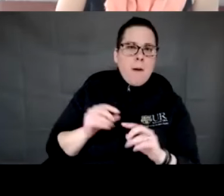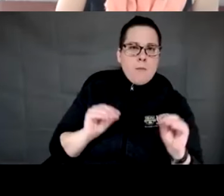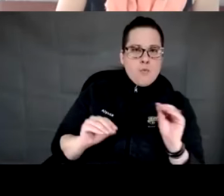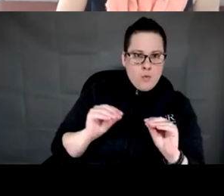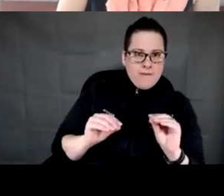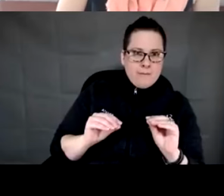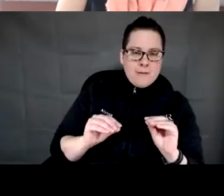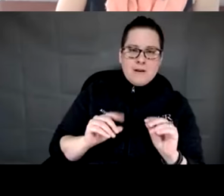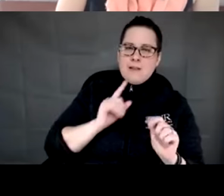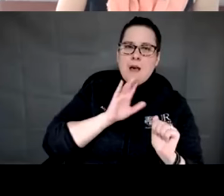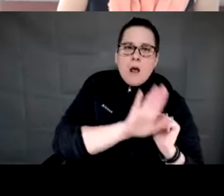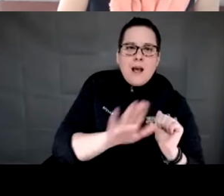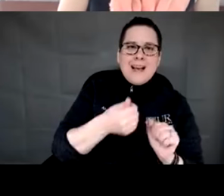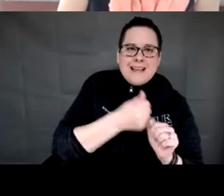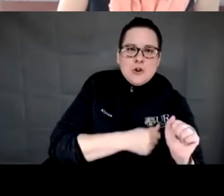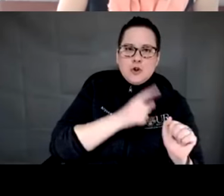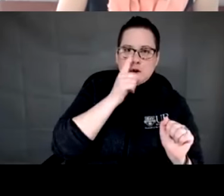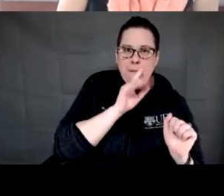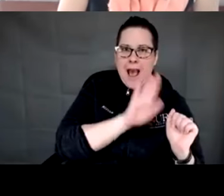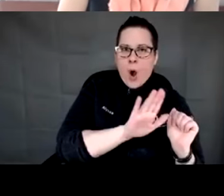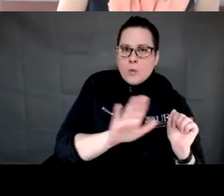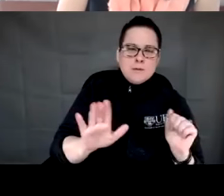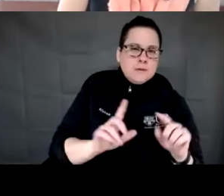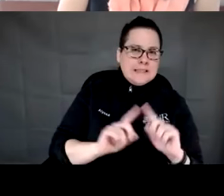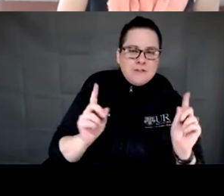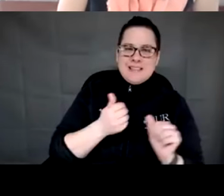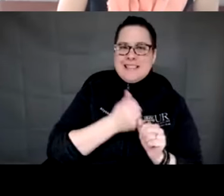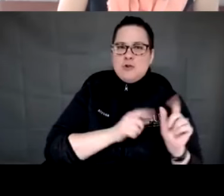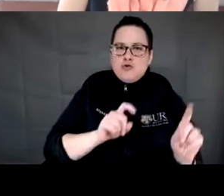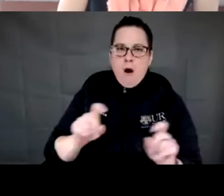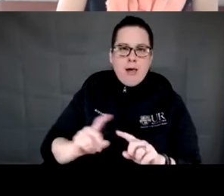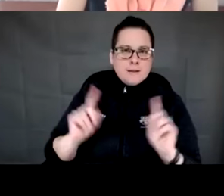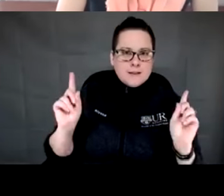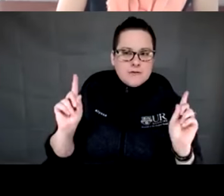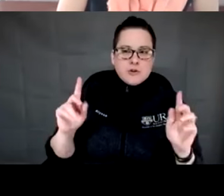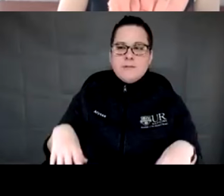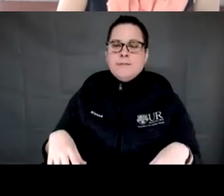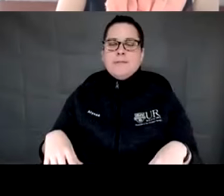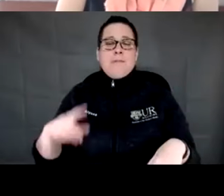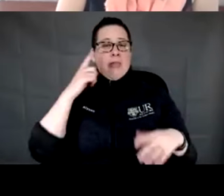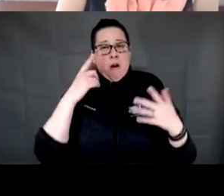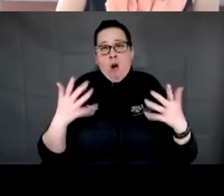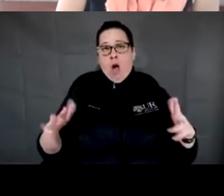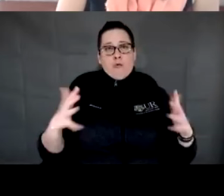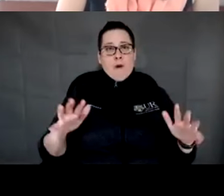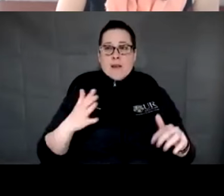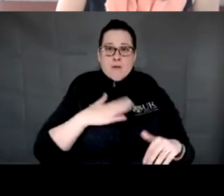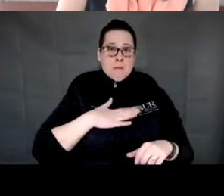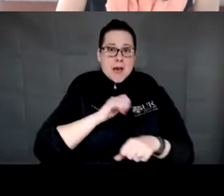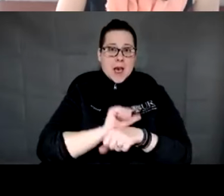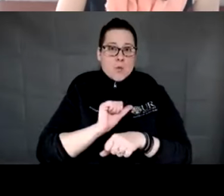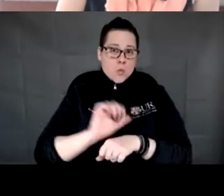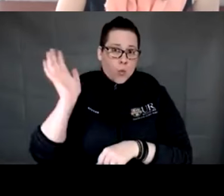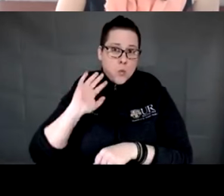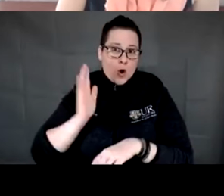differ idiosyncratically trial to trial. I think already, based on work that I had done as a